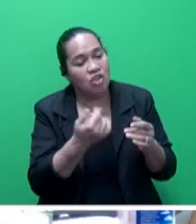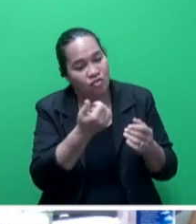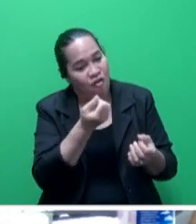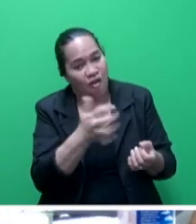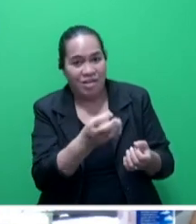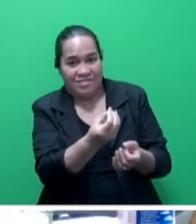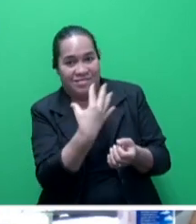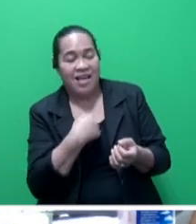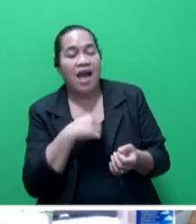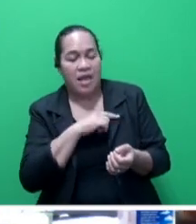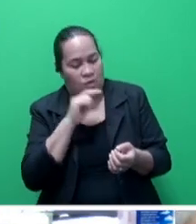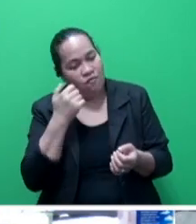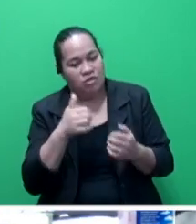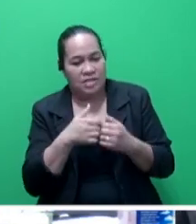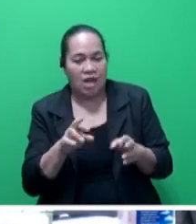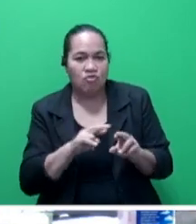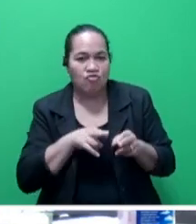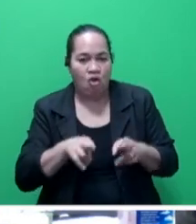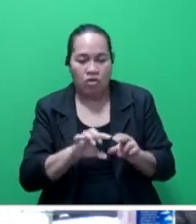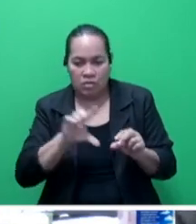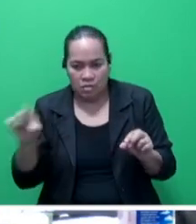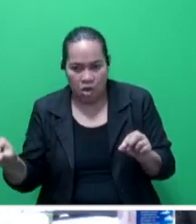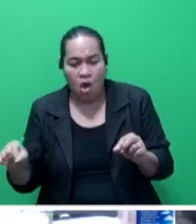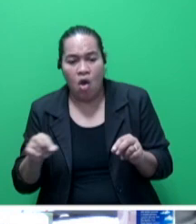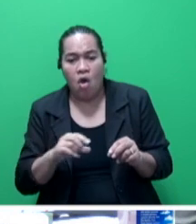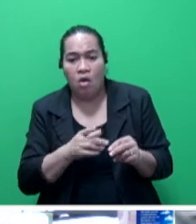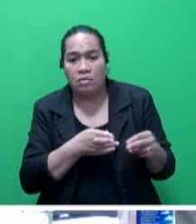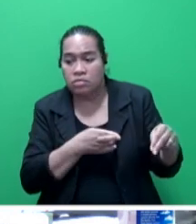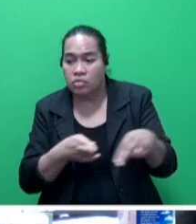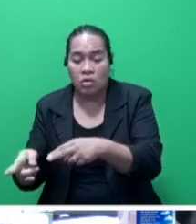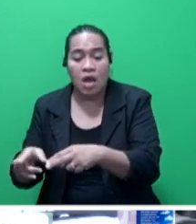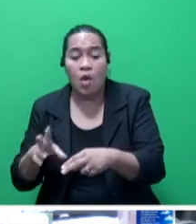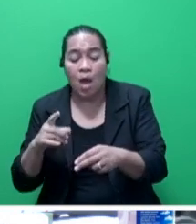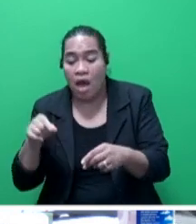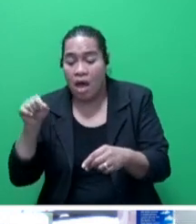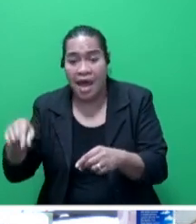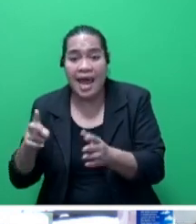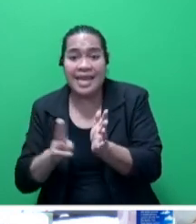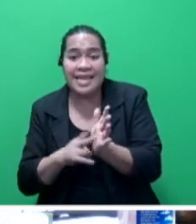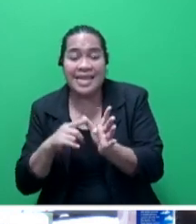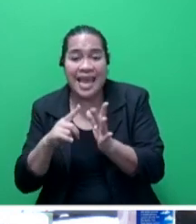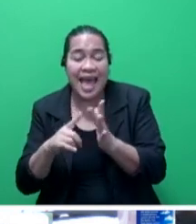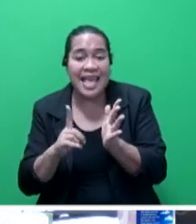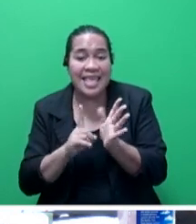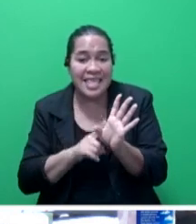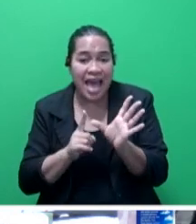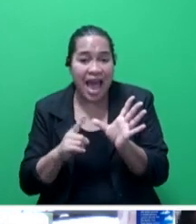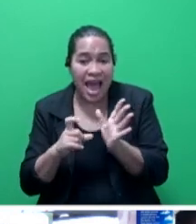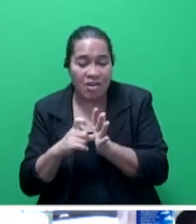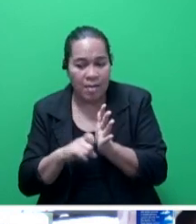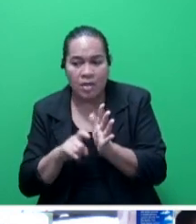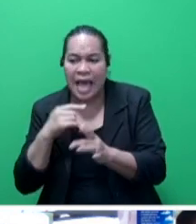also, for your information, we are also considering cutting a road from Neyarambale to Baloboni, which is a